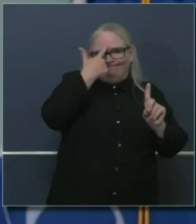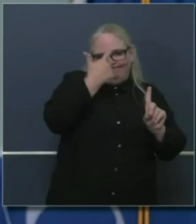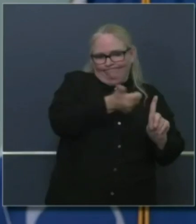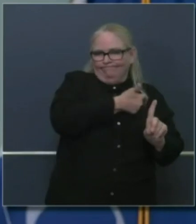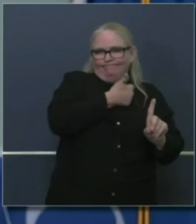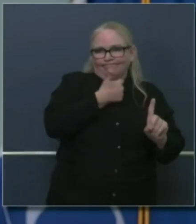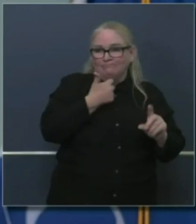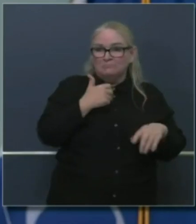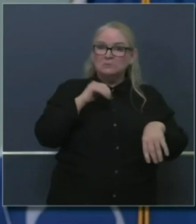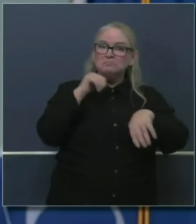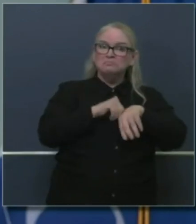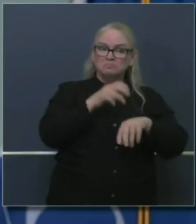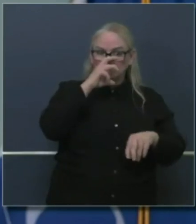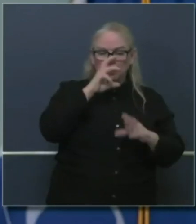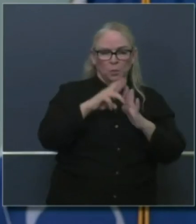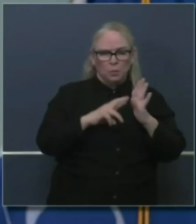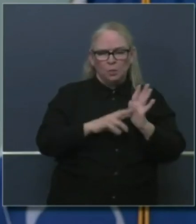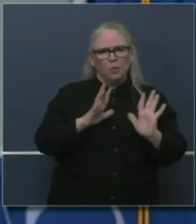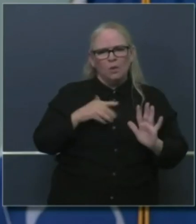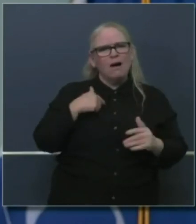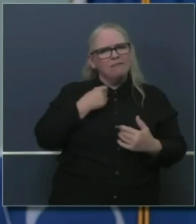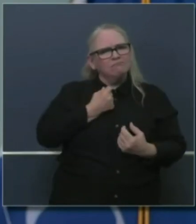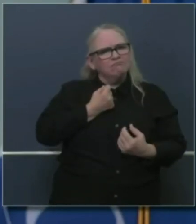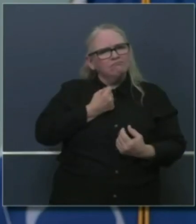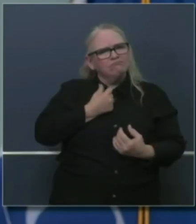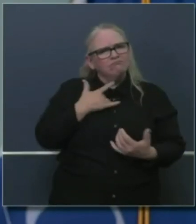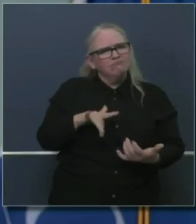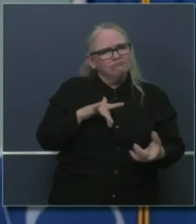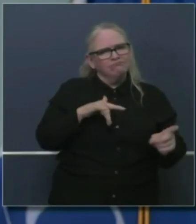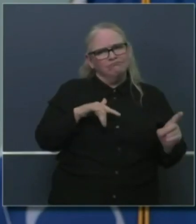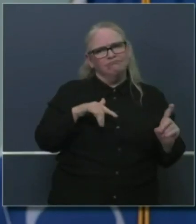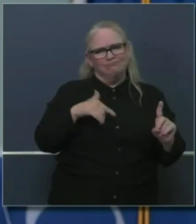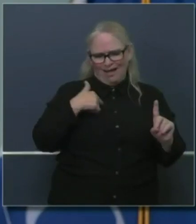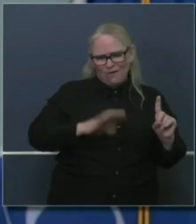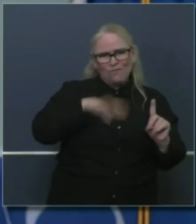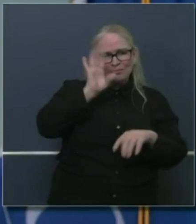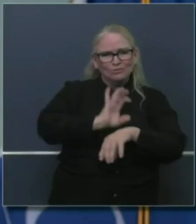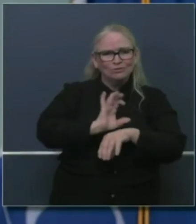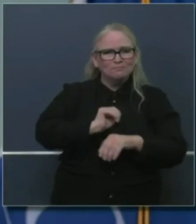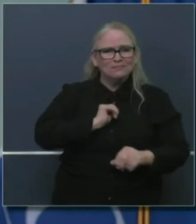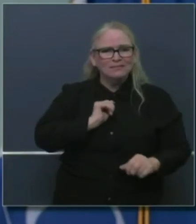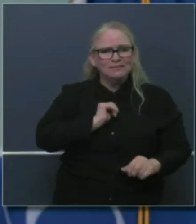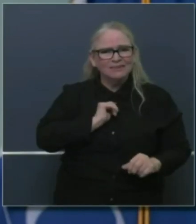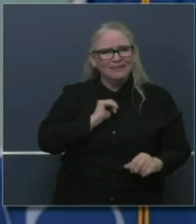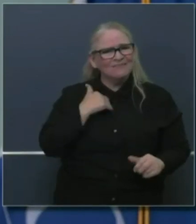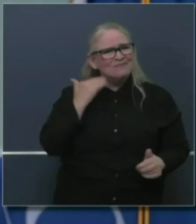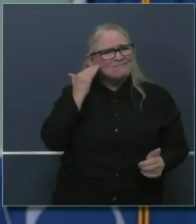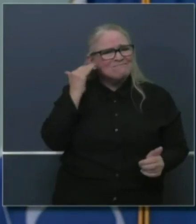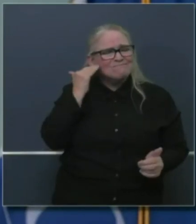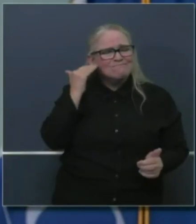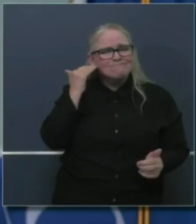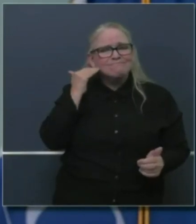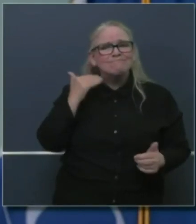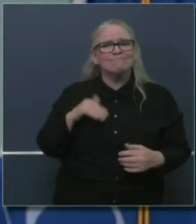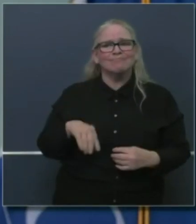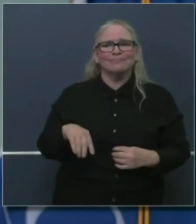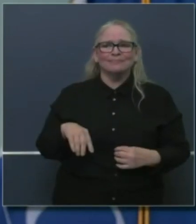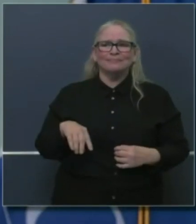I'm very sensitive. I grew up in the church, Notre Dame des Victoires, talk often about Father Cause, growing